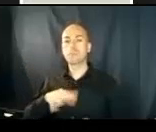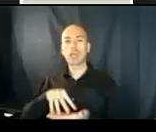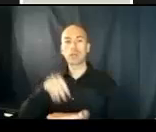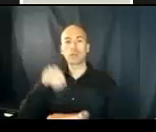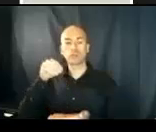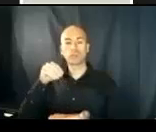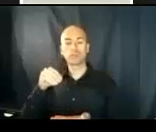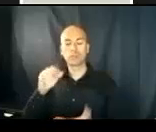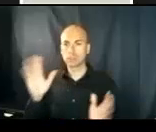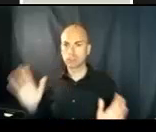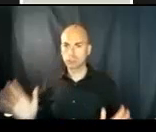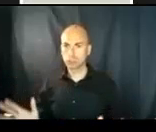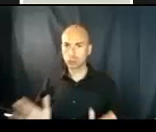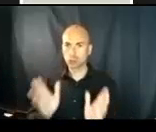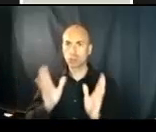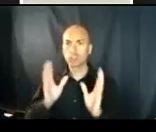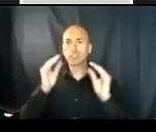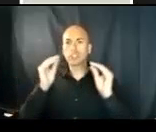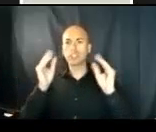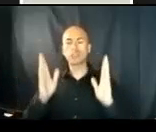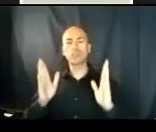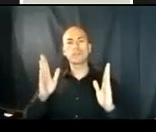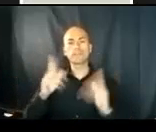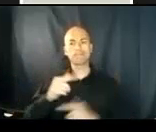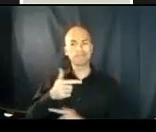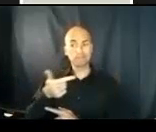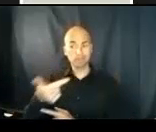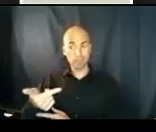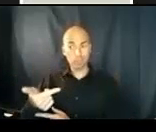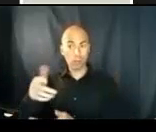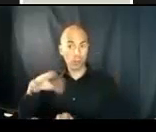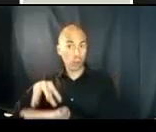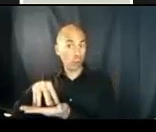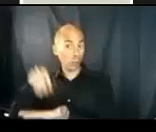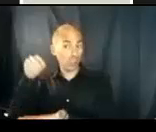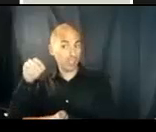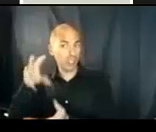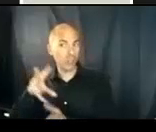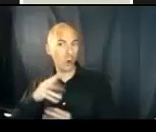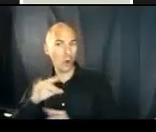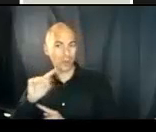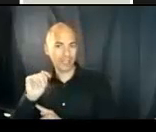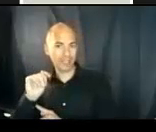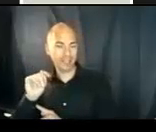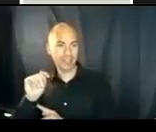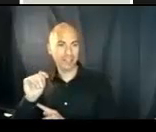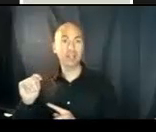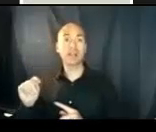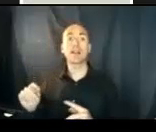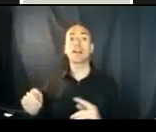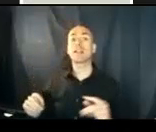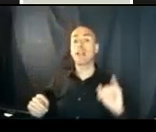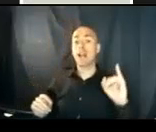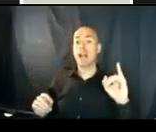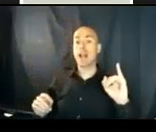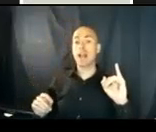teachers to allow those learners to own their own learning. And I call it the I versus you. And one of the